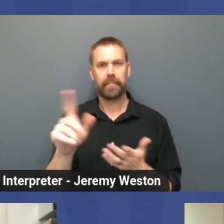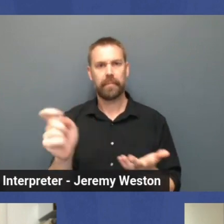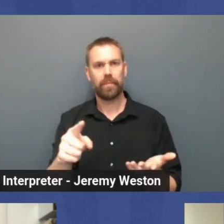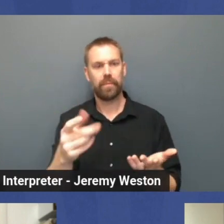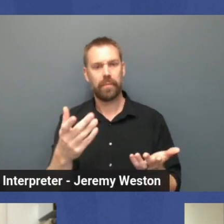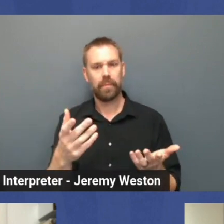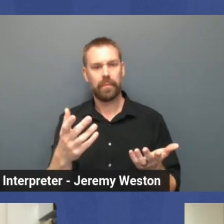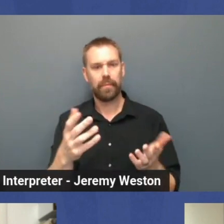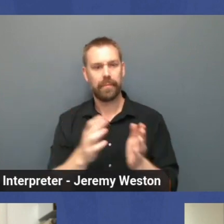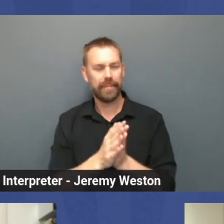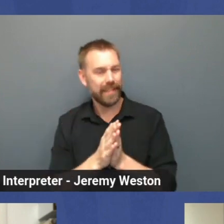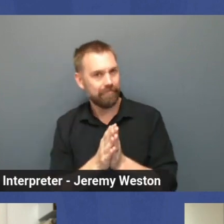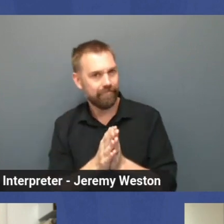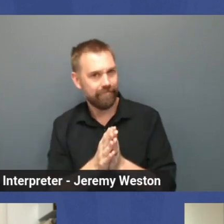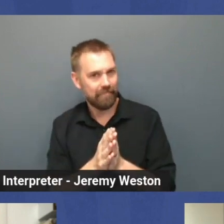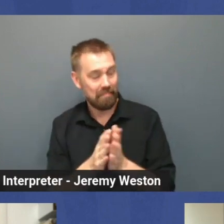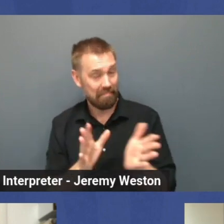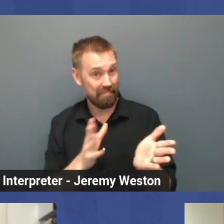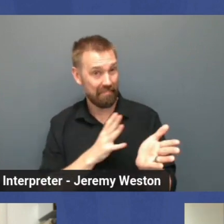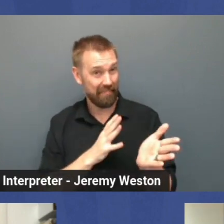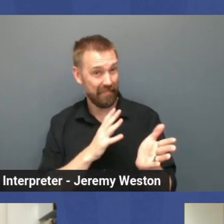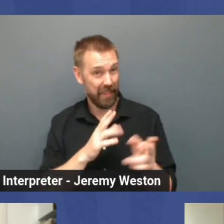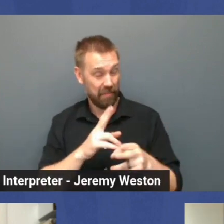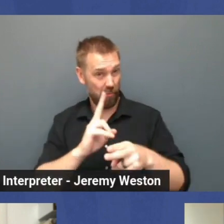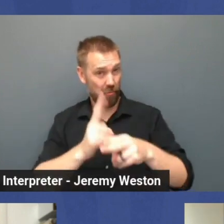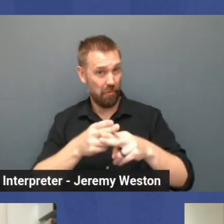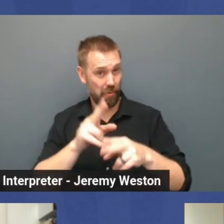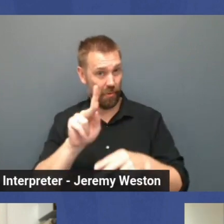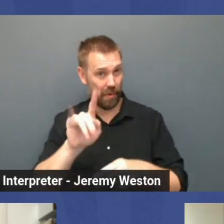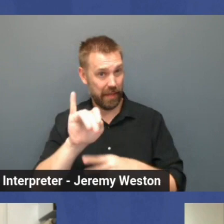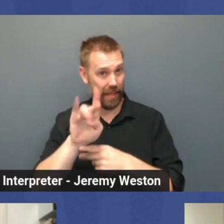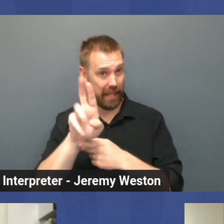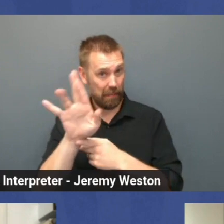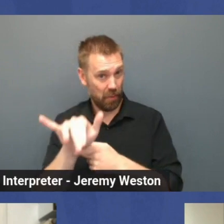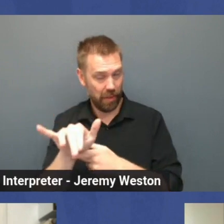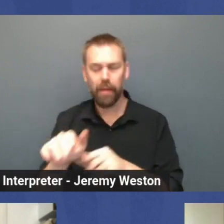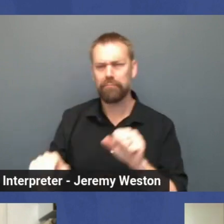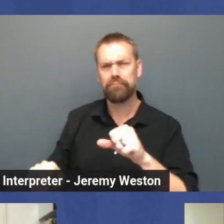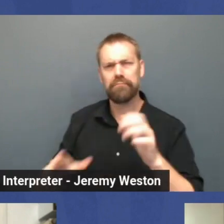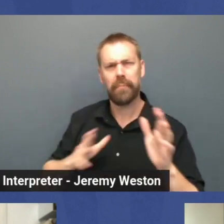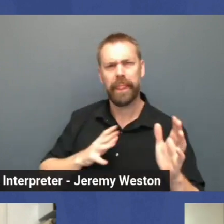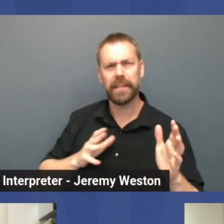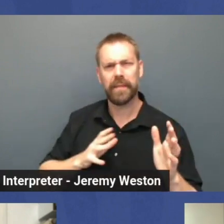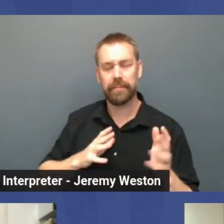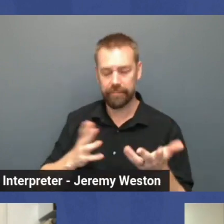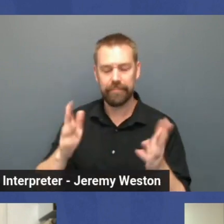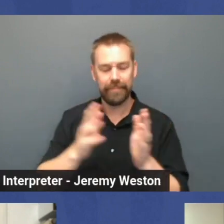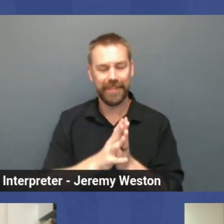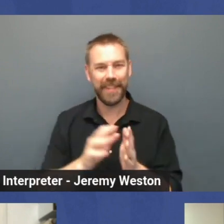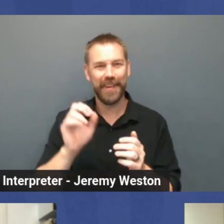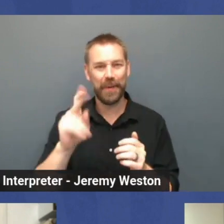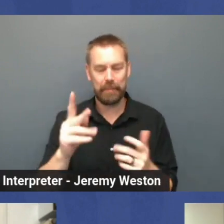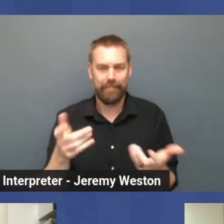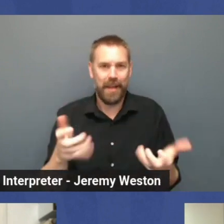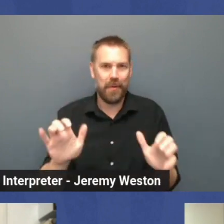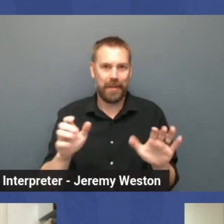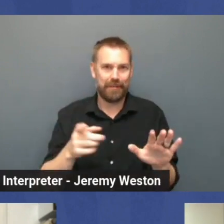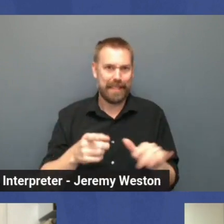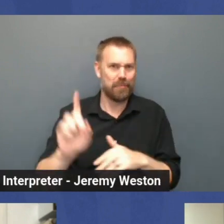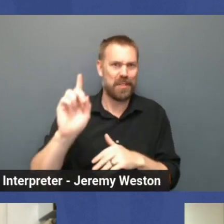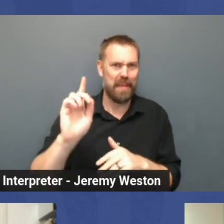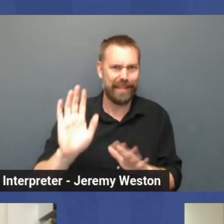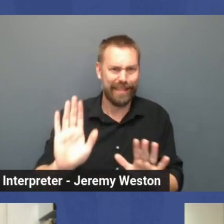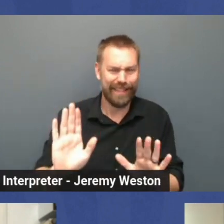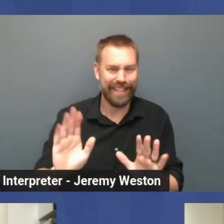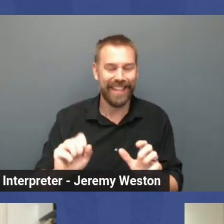Should I call you? Is it okay to call you Kimberly? Yeah, that's fine. Okay, I don't want to disrespect your name.